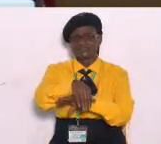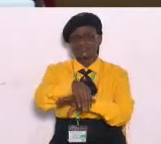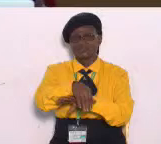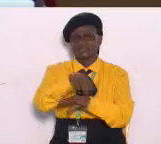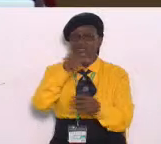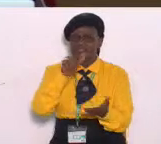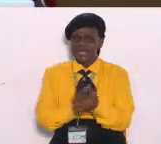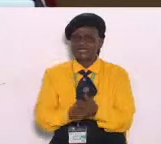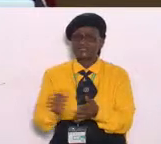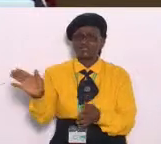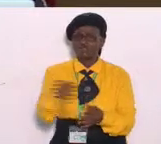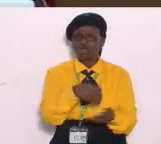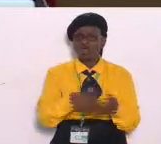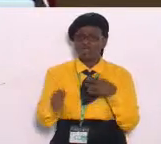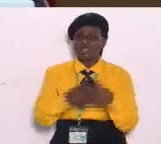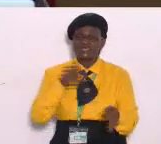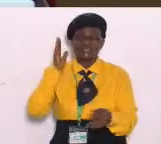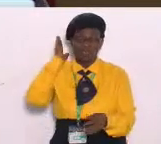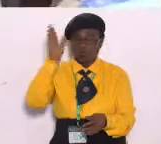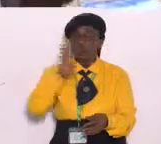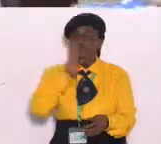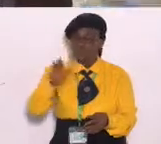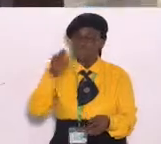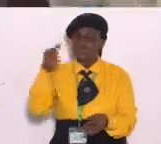that your case is going to be the first one?